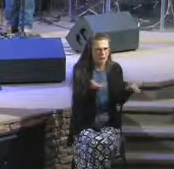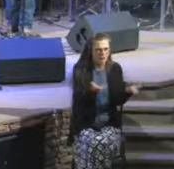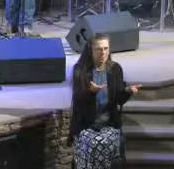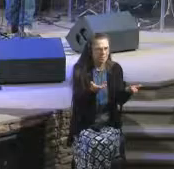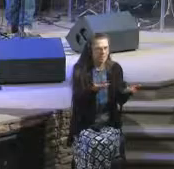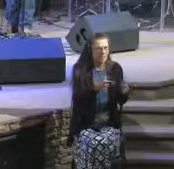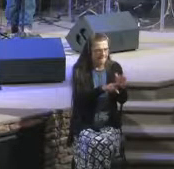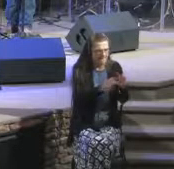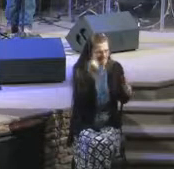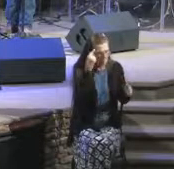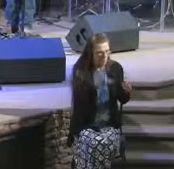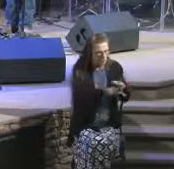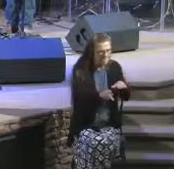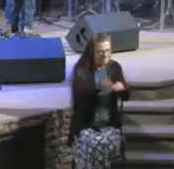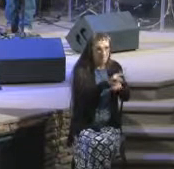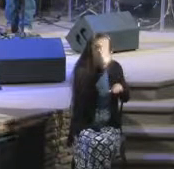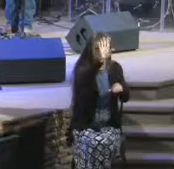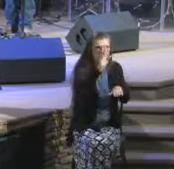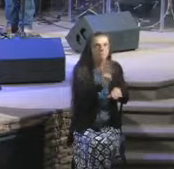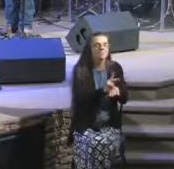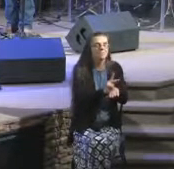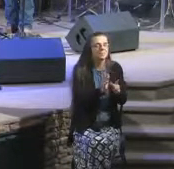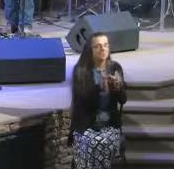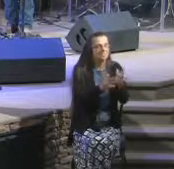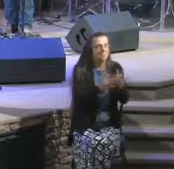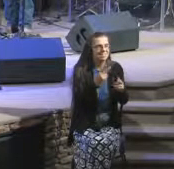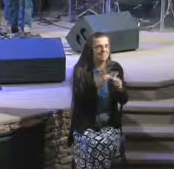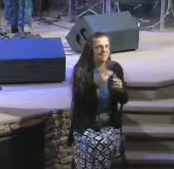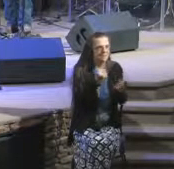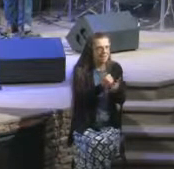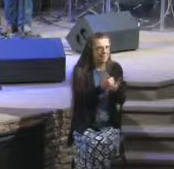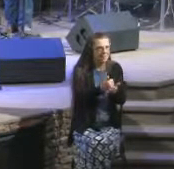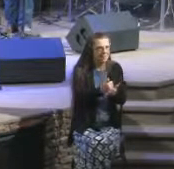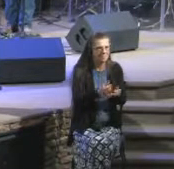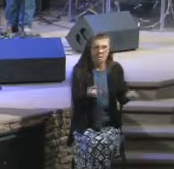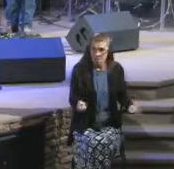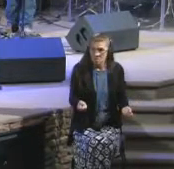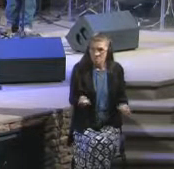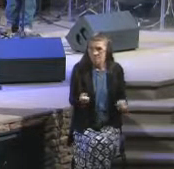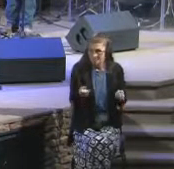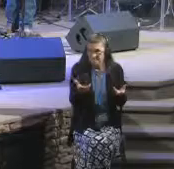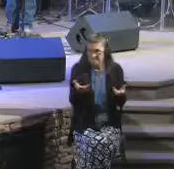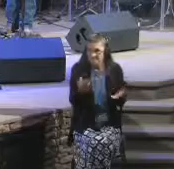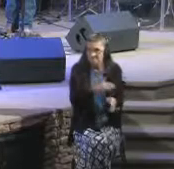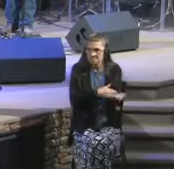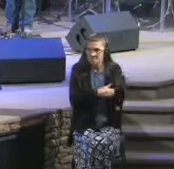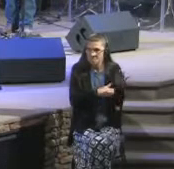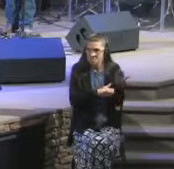of your kingdom, in Jesus' mighty name, amen. Would you please give this morning?